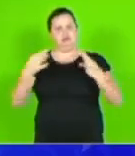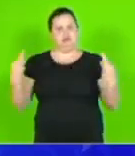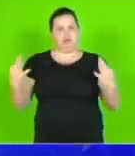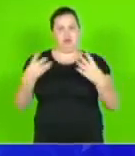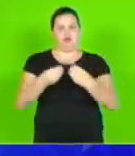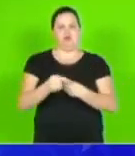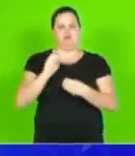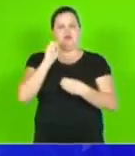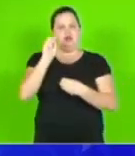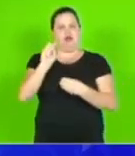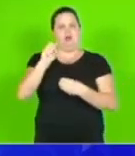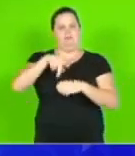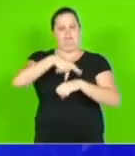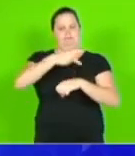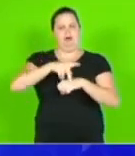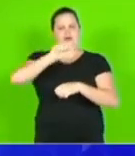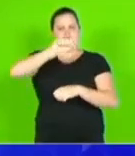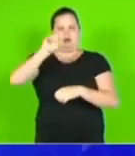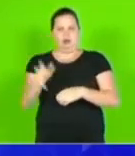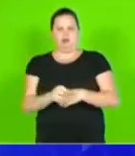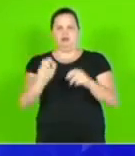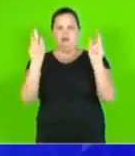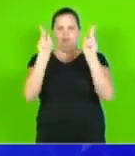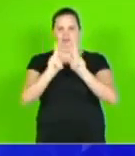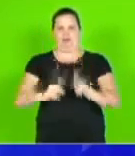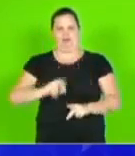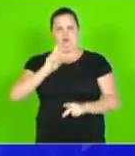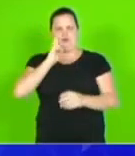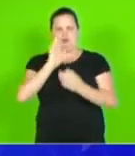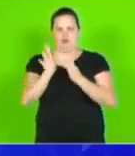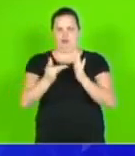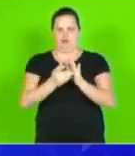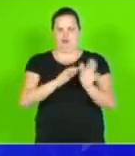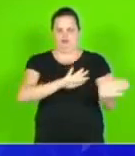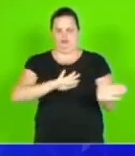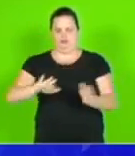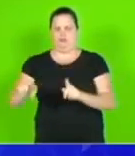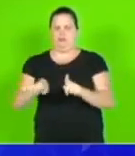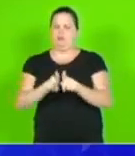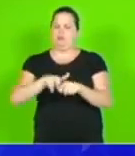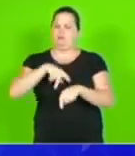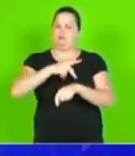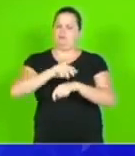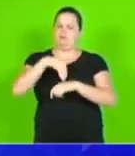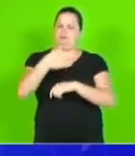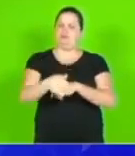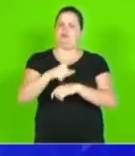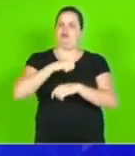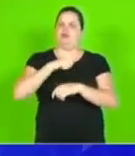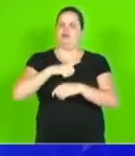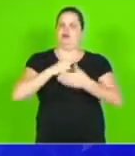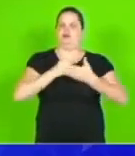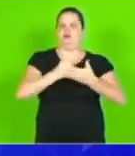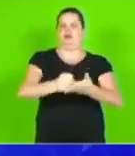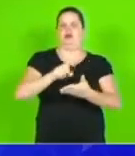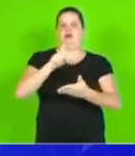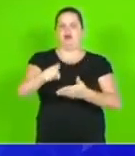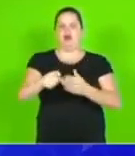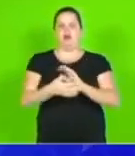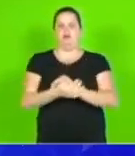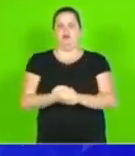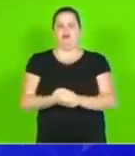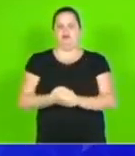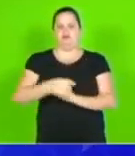this Sunday school with us. We are very happy to have them, and we greet them with the peace of the Lord. We have